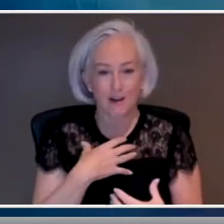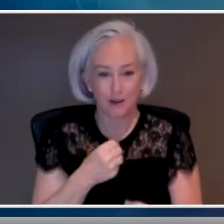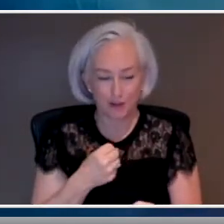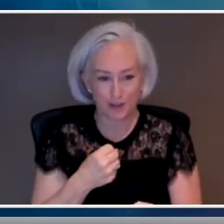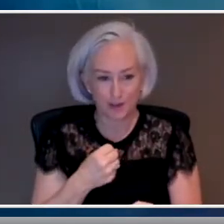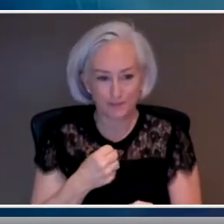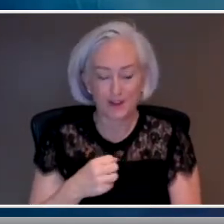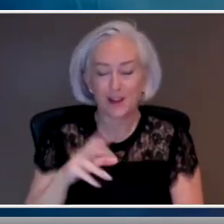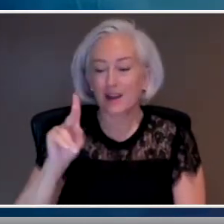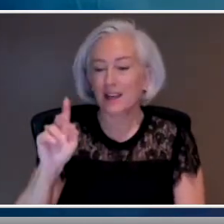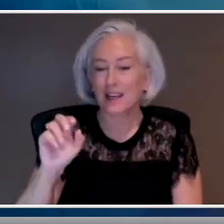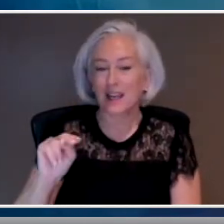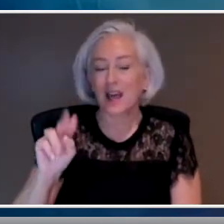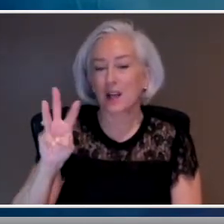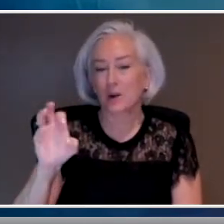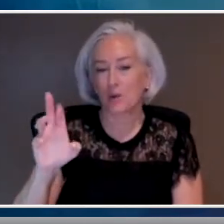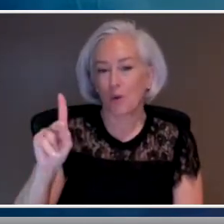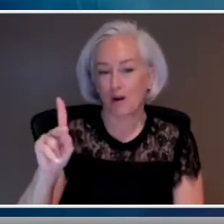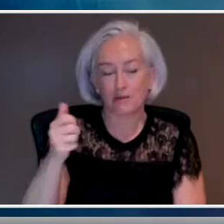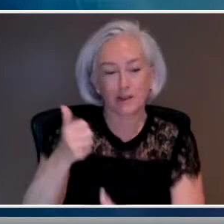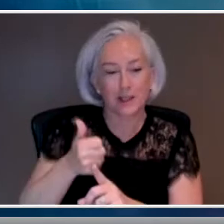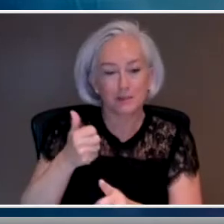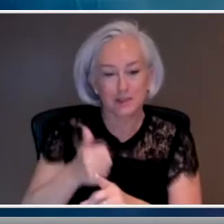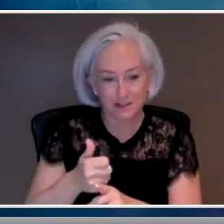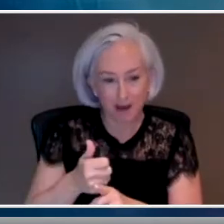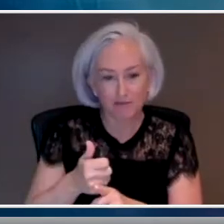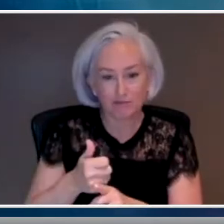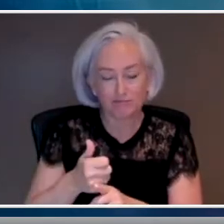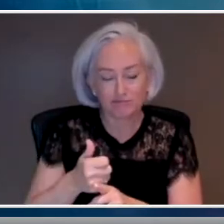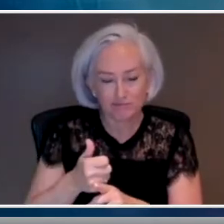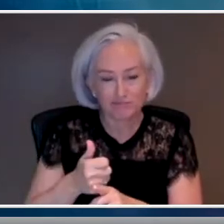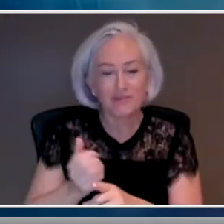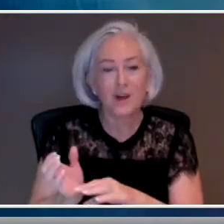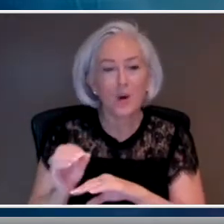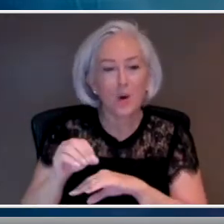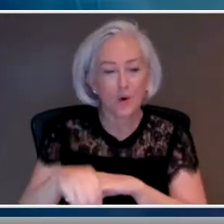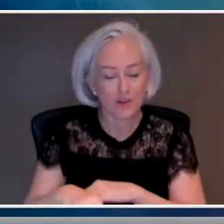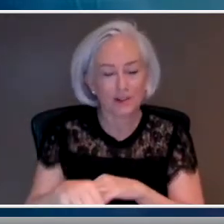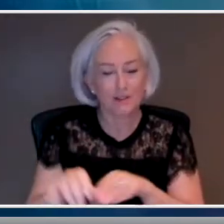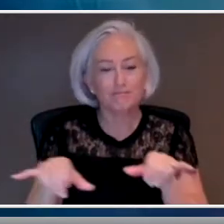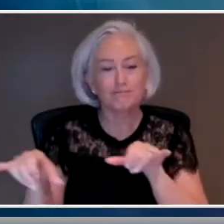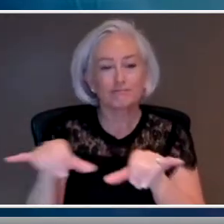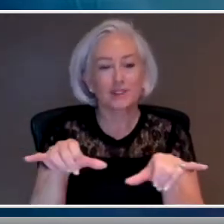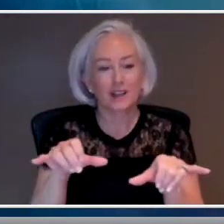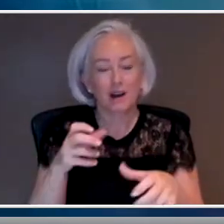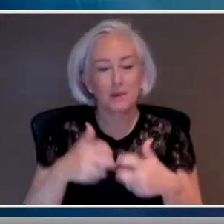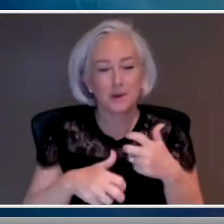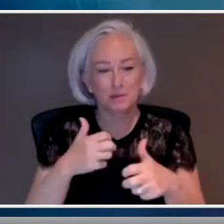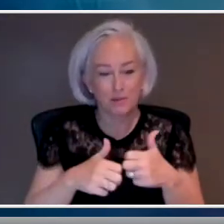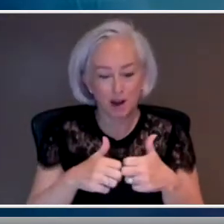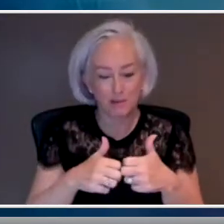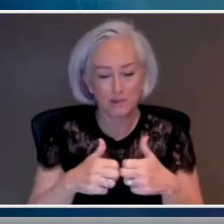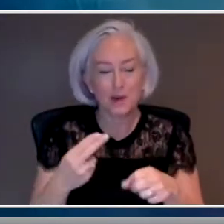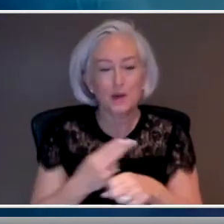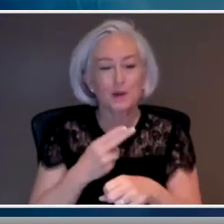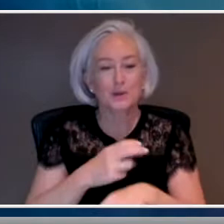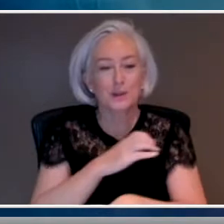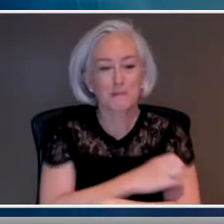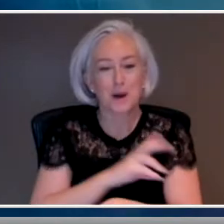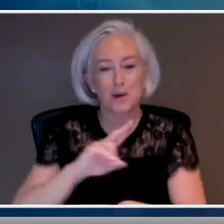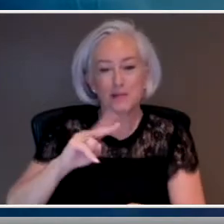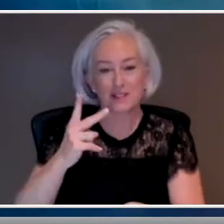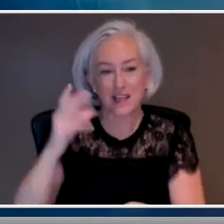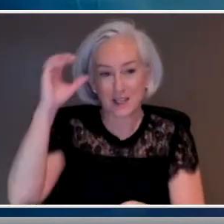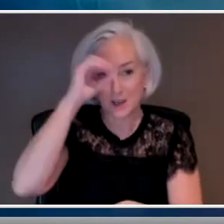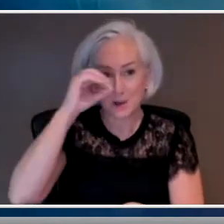Welk overcame a common problem that many men suffer from, using the power of a second opinion that he got right here at the